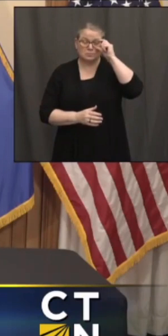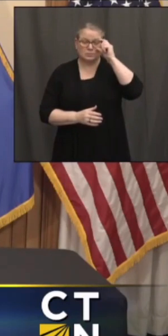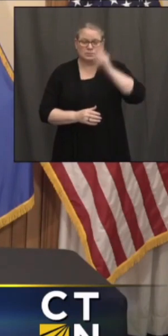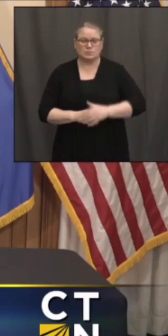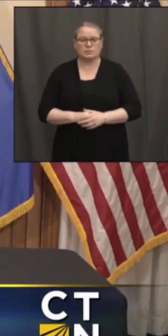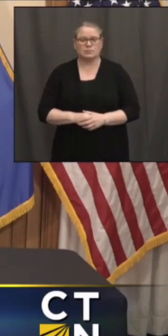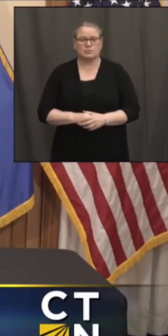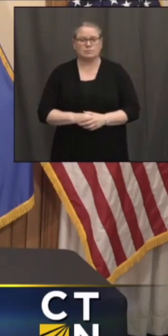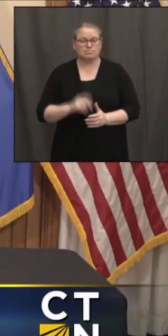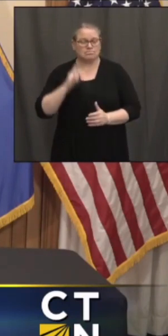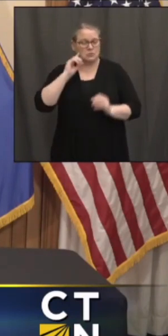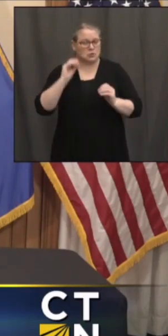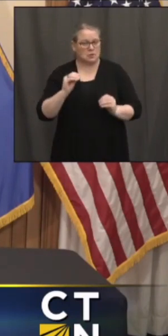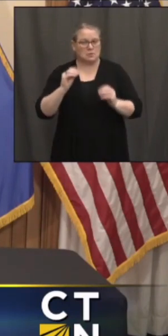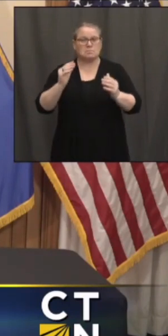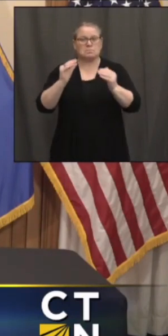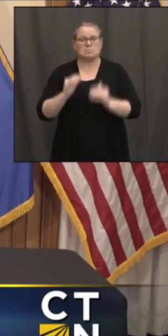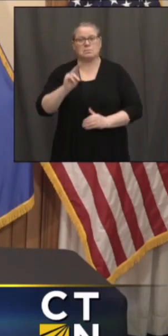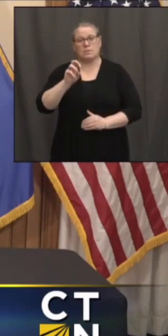News 8.